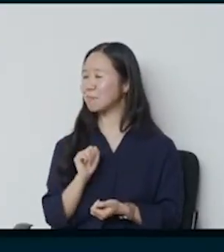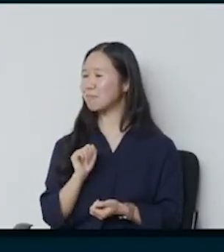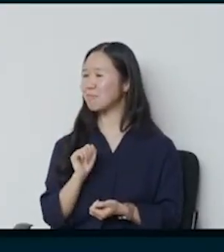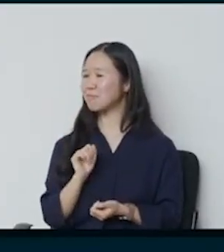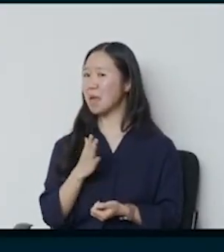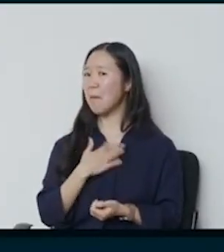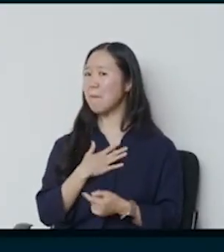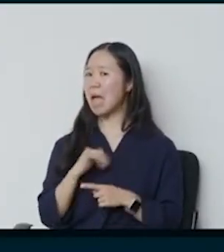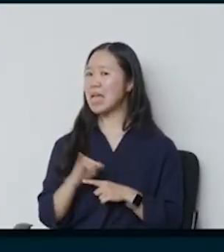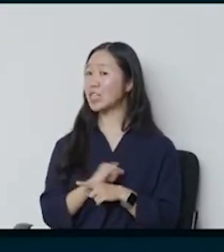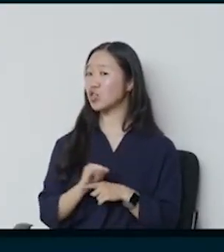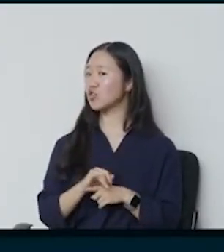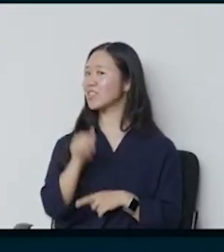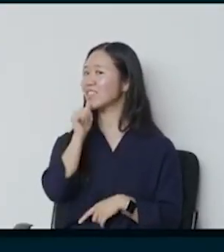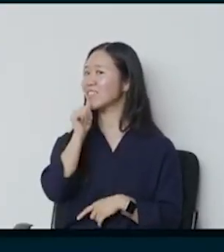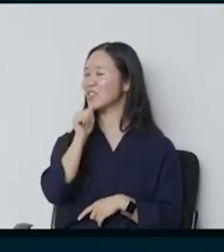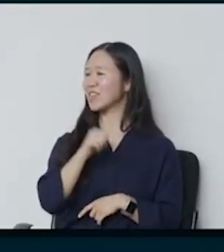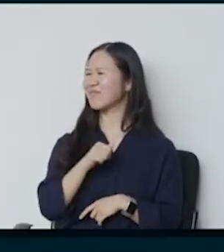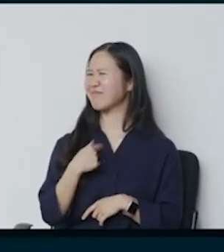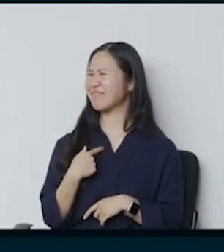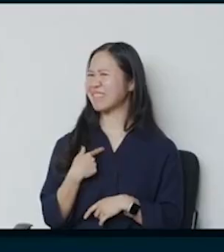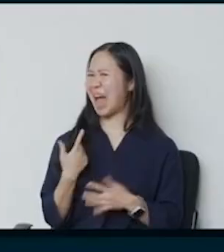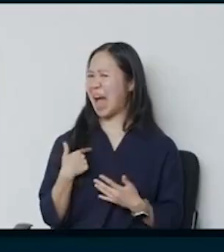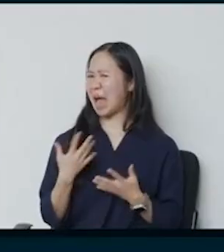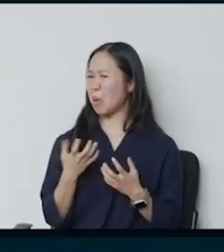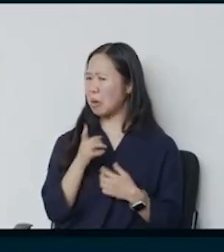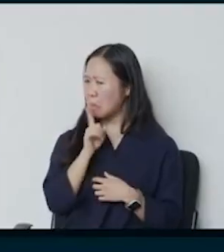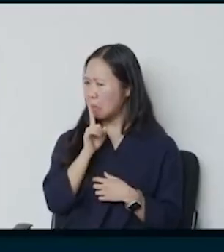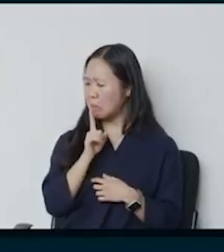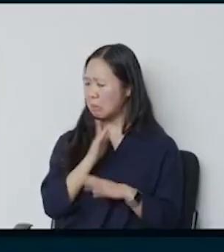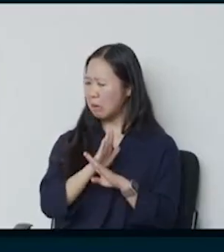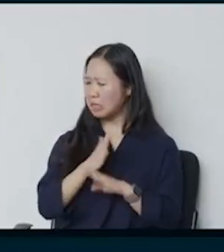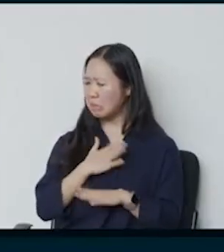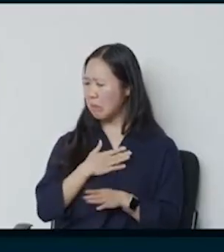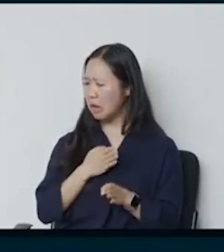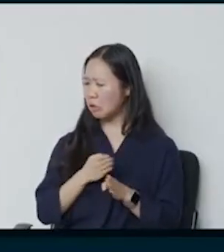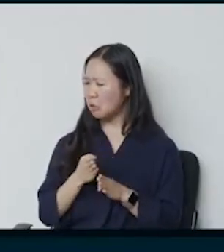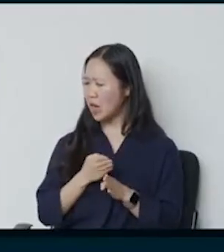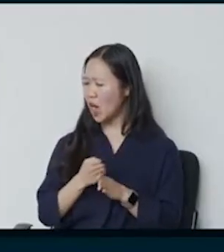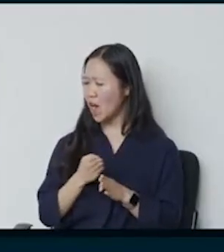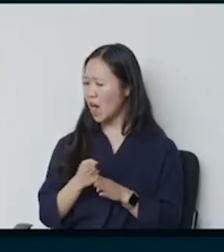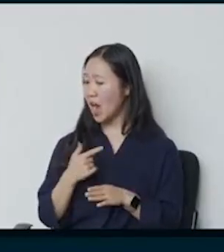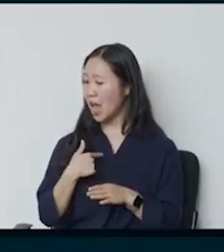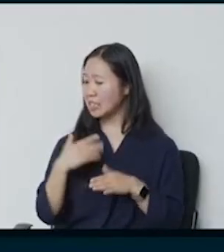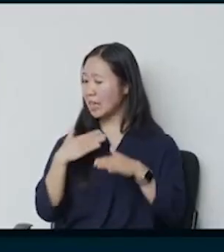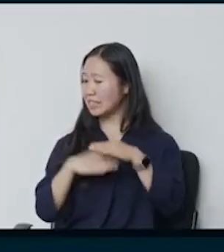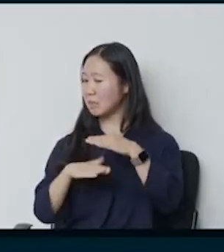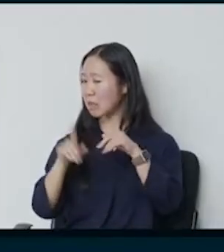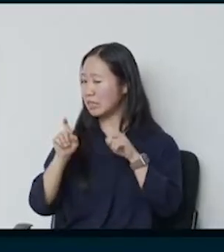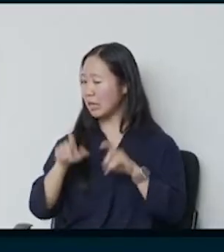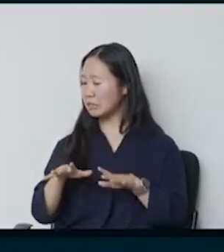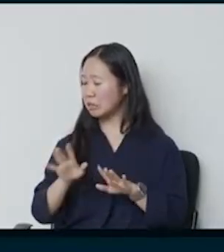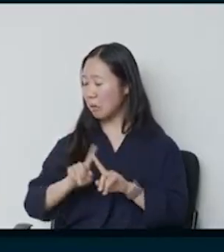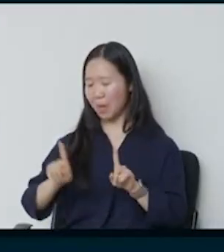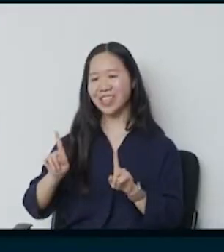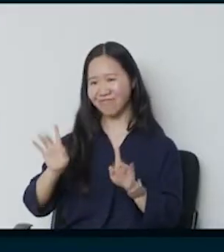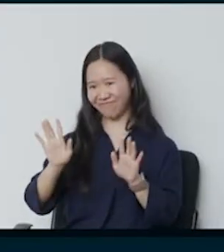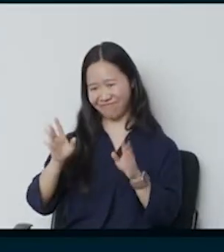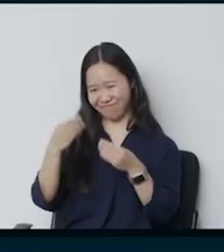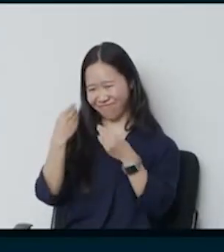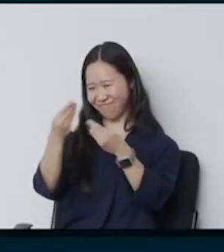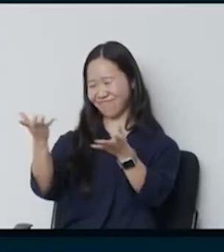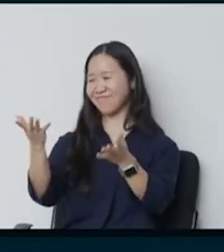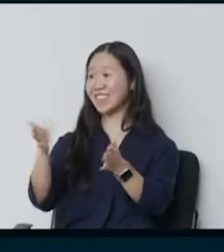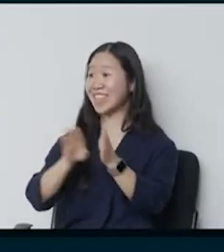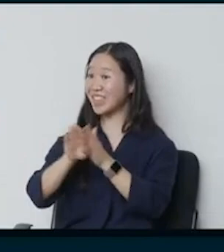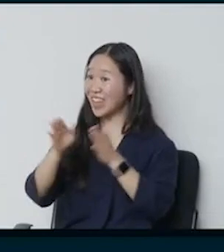industry secret. I kind of don't want to let this out because it's kind of protecting my career as an accessibility tester. So what you're going to do,